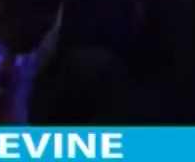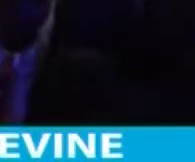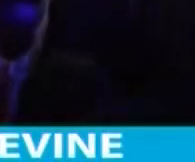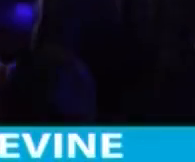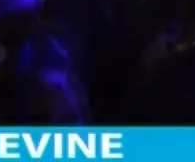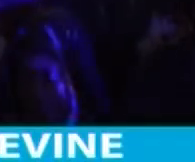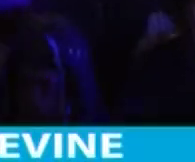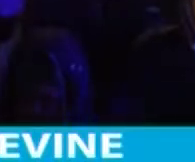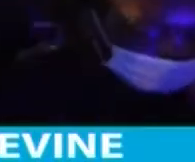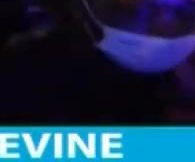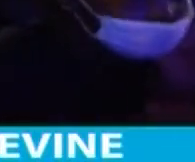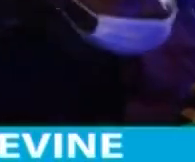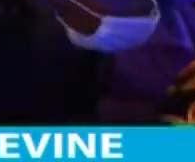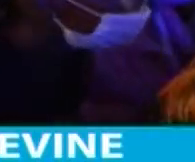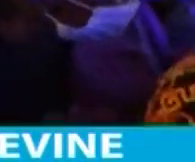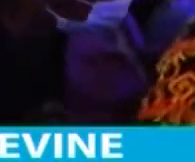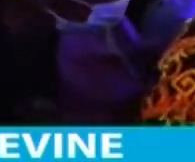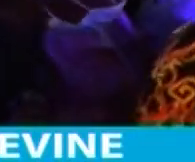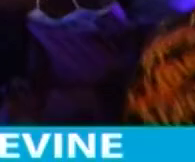Champion Reigns, baby.